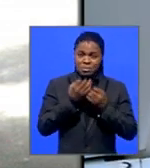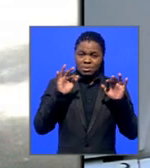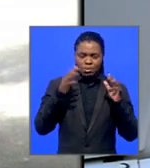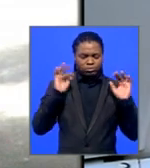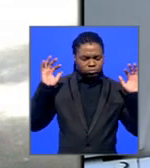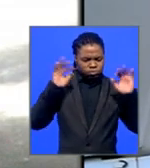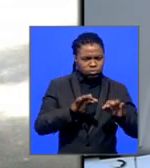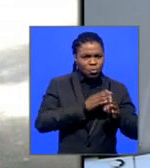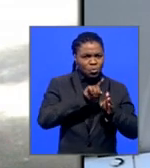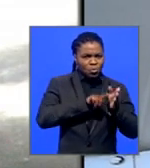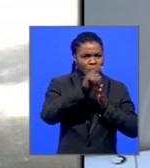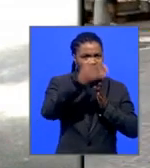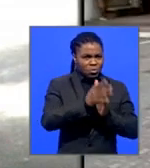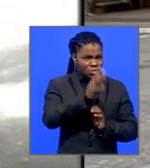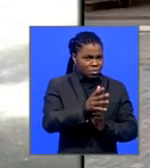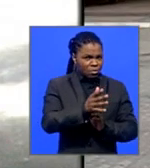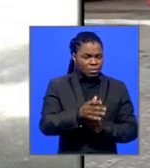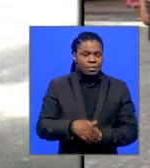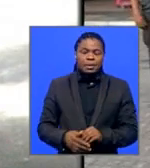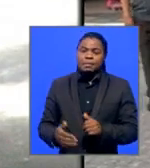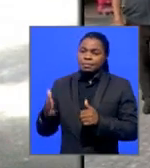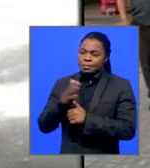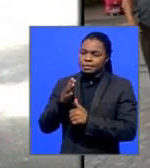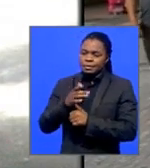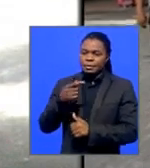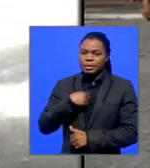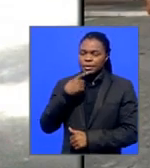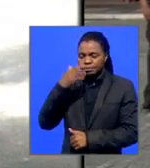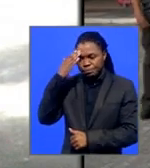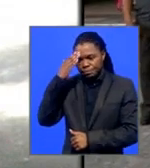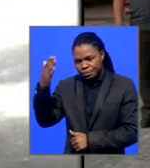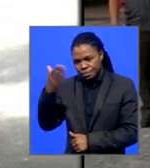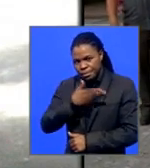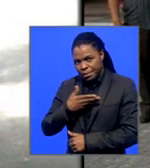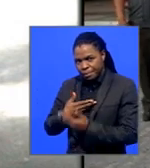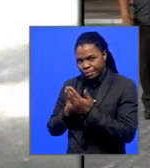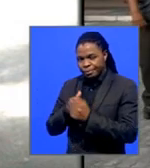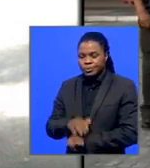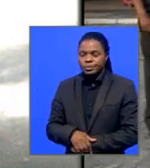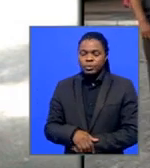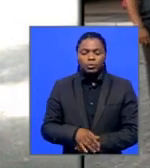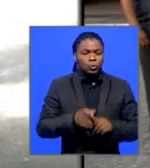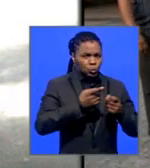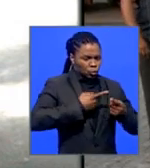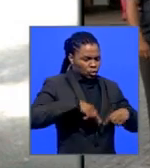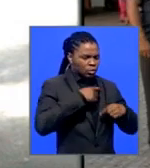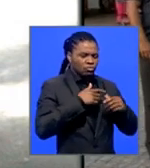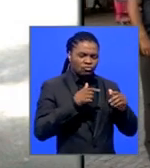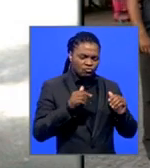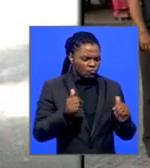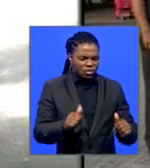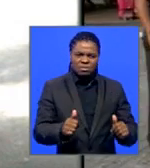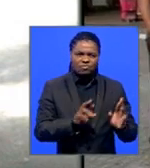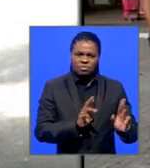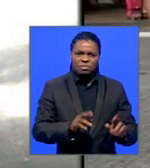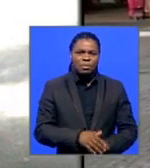weekend? Yes, first of all, let me greet you, ma'am. We are ready as much as